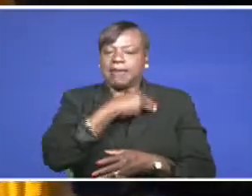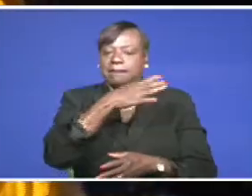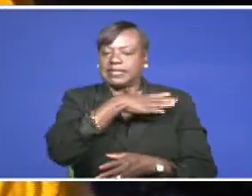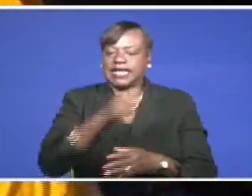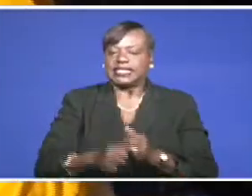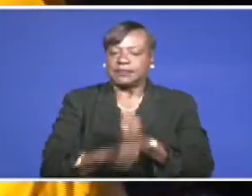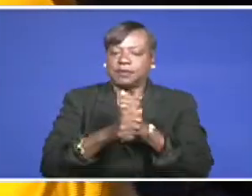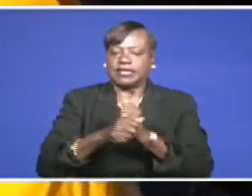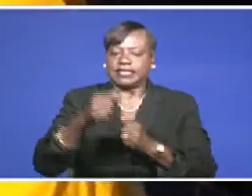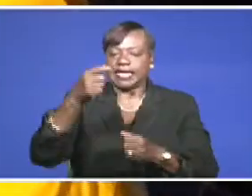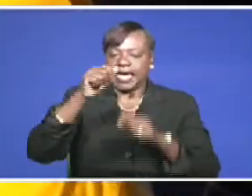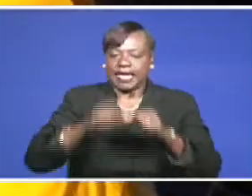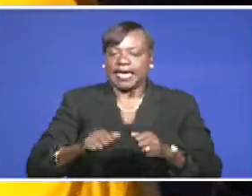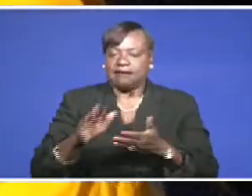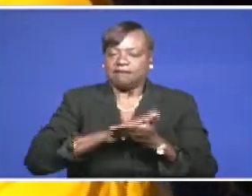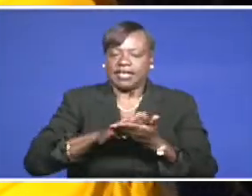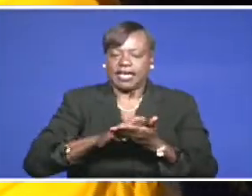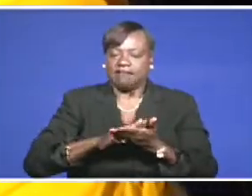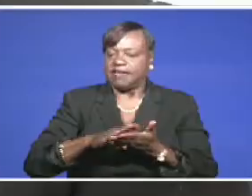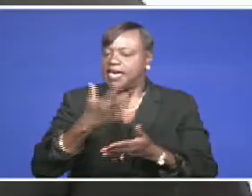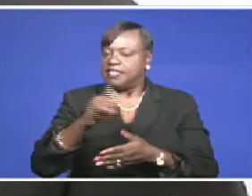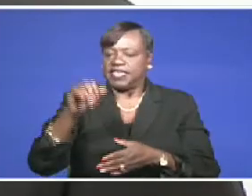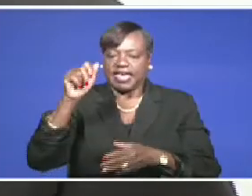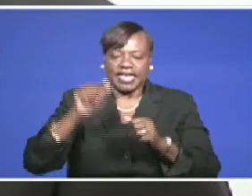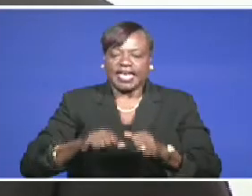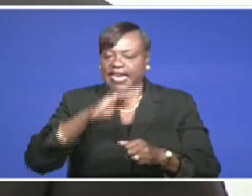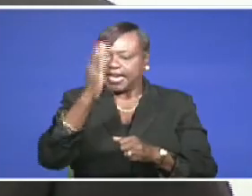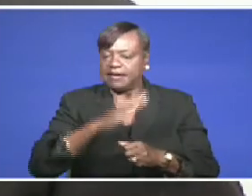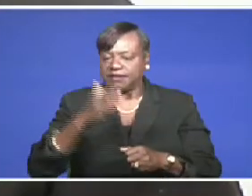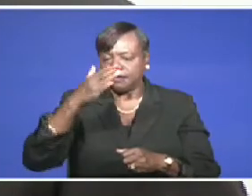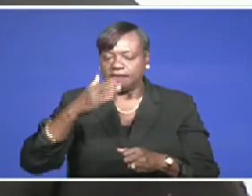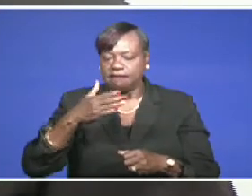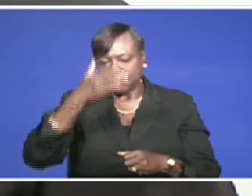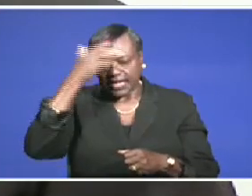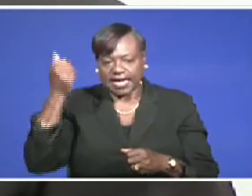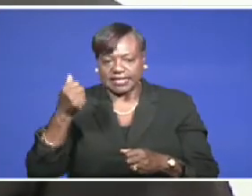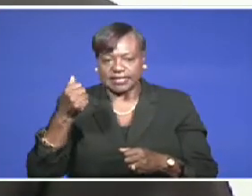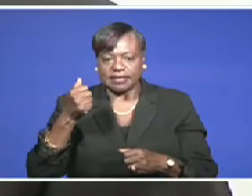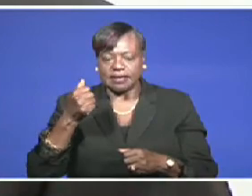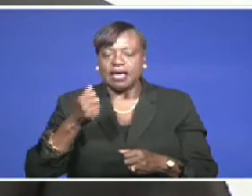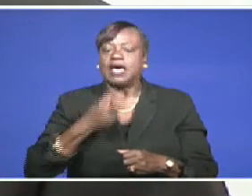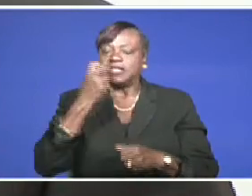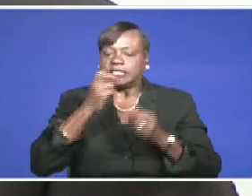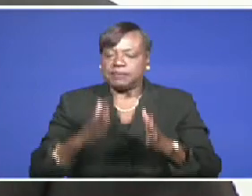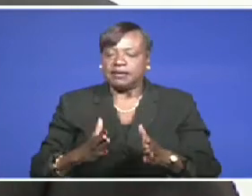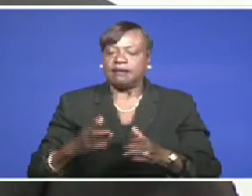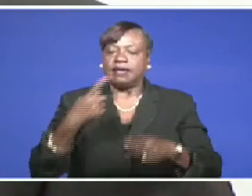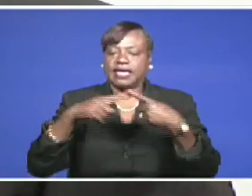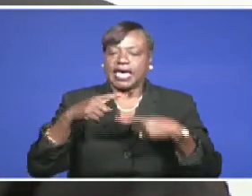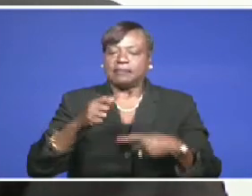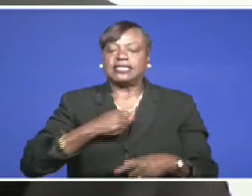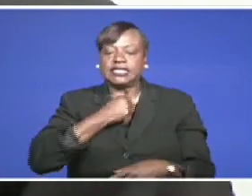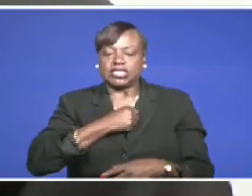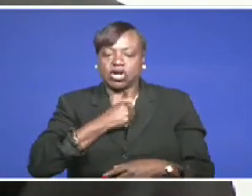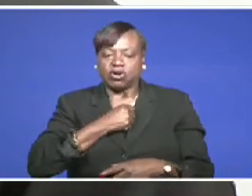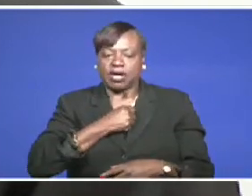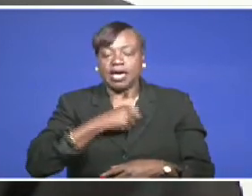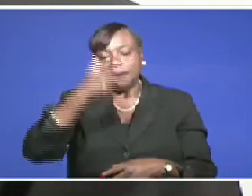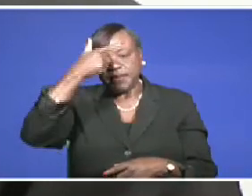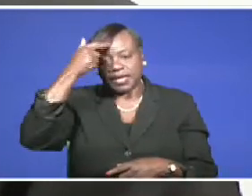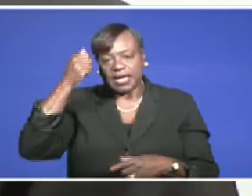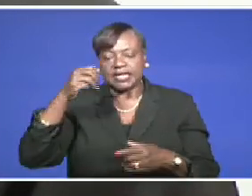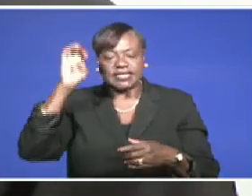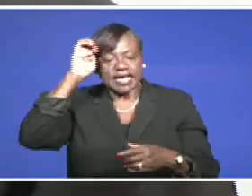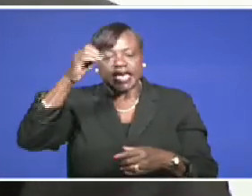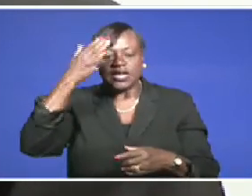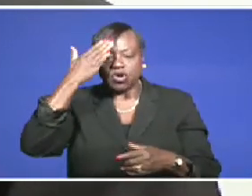cannot forget. The speaker came and apologized because he acknowledged that